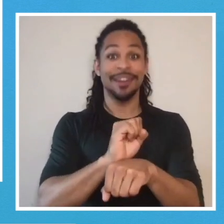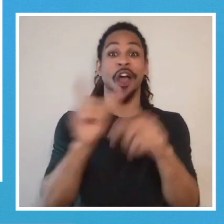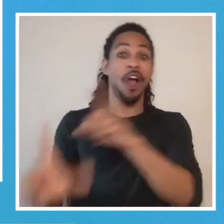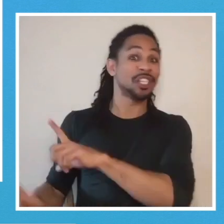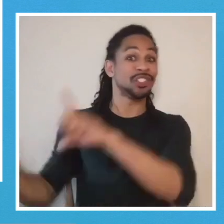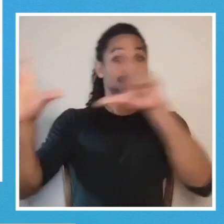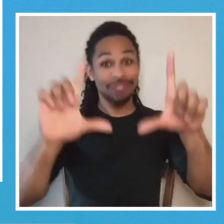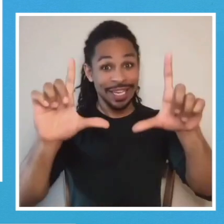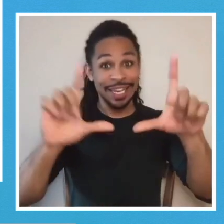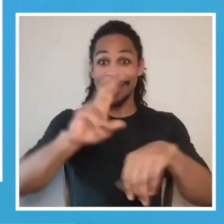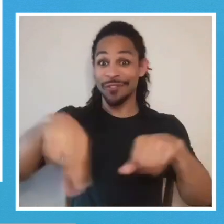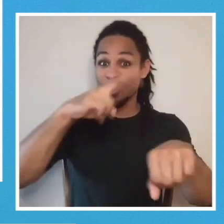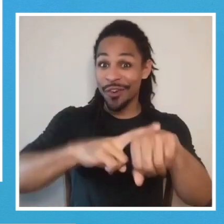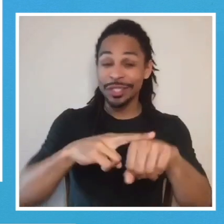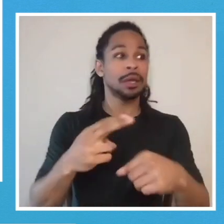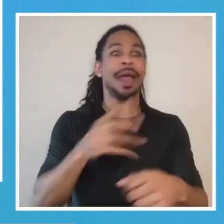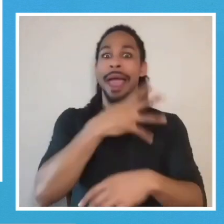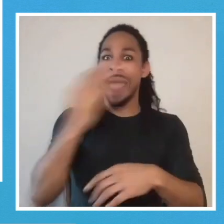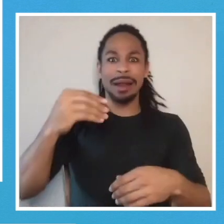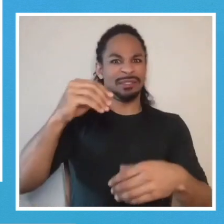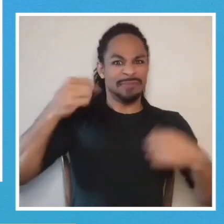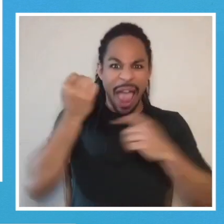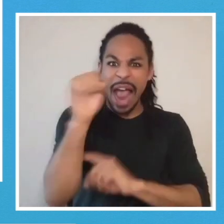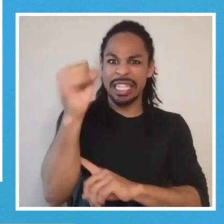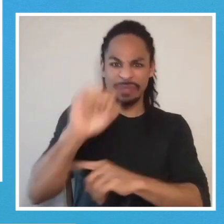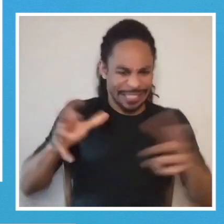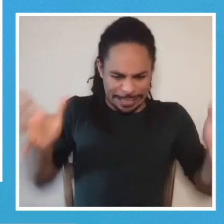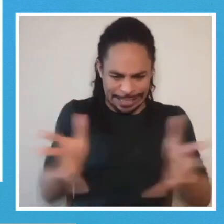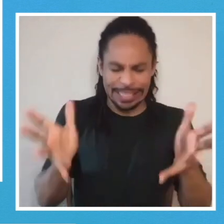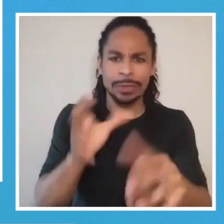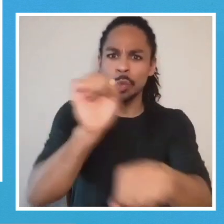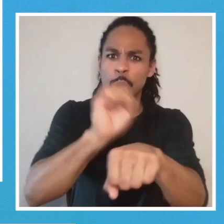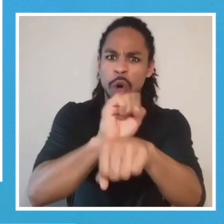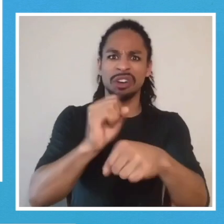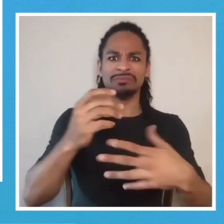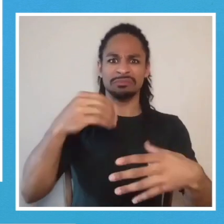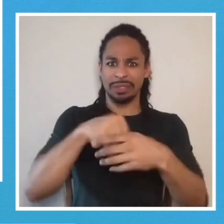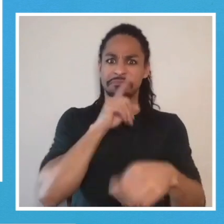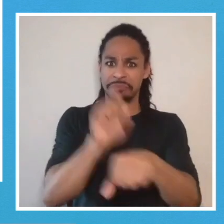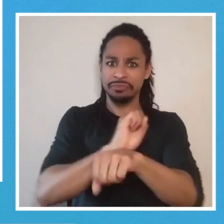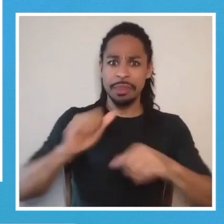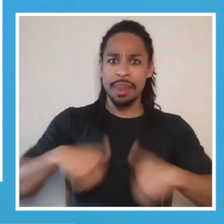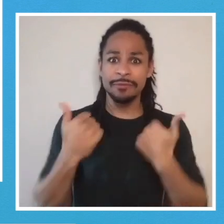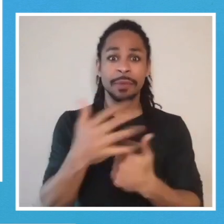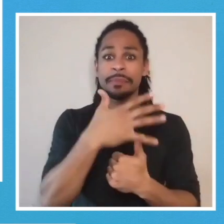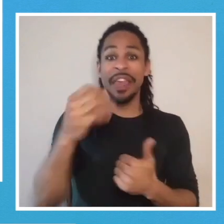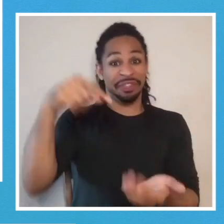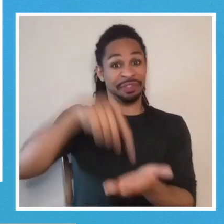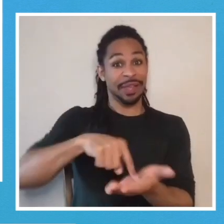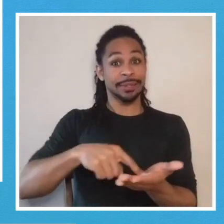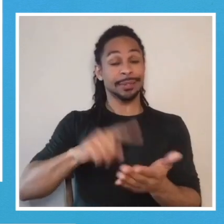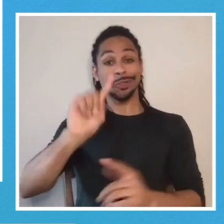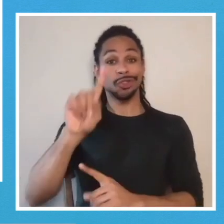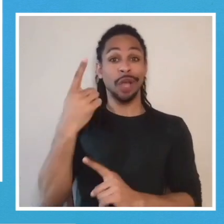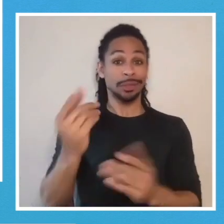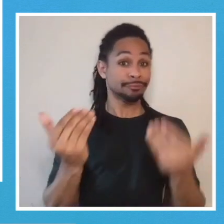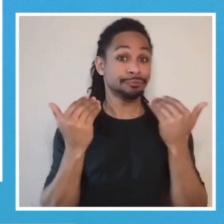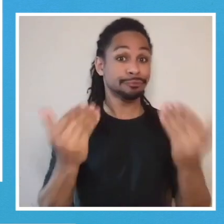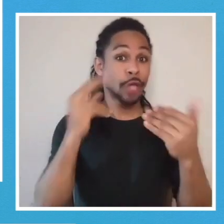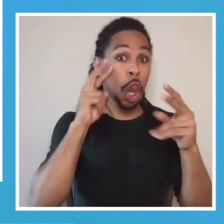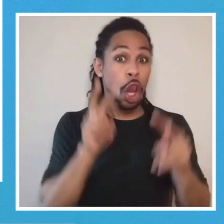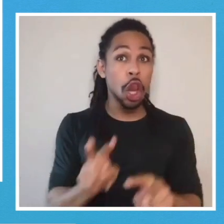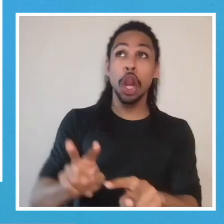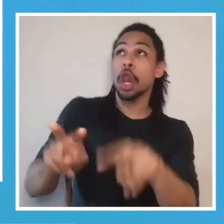seen your work on the ground. And in this Just Look Up Alliance live stream, we are